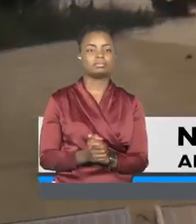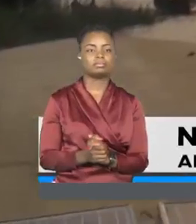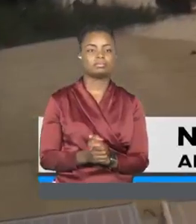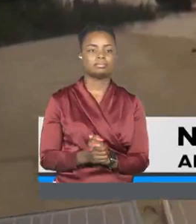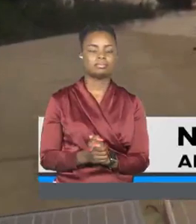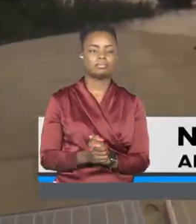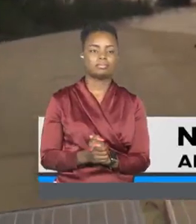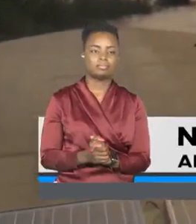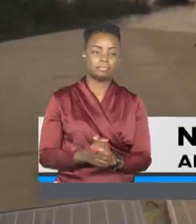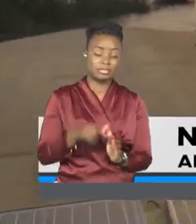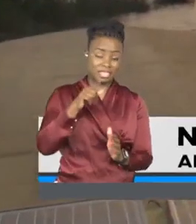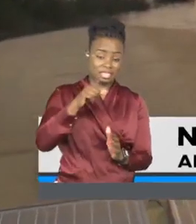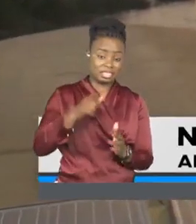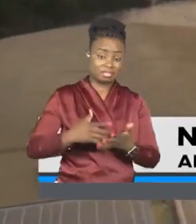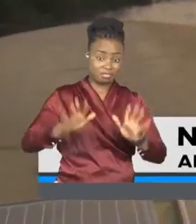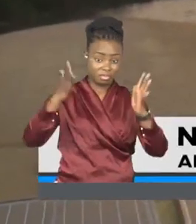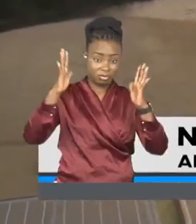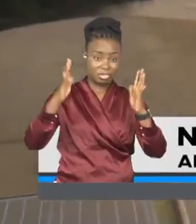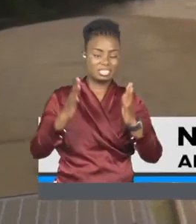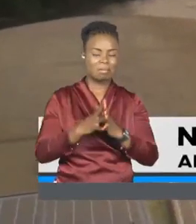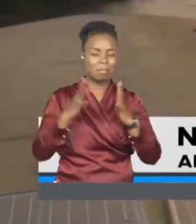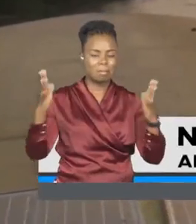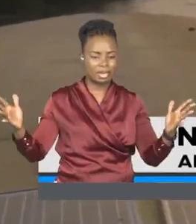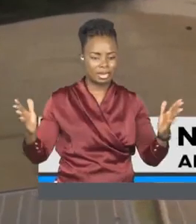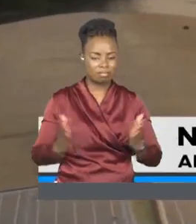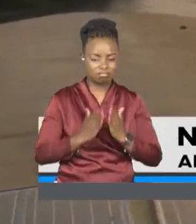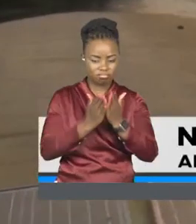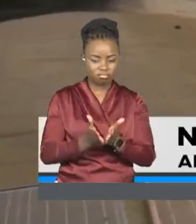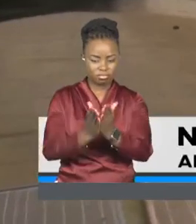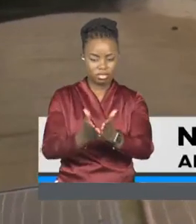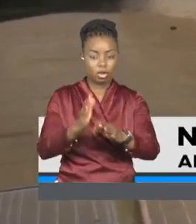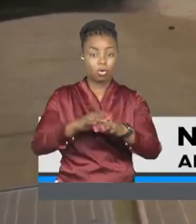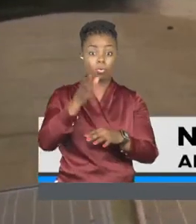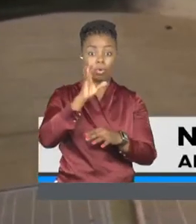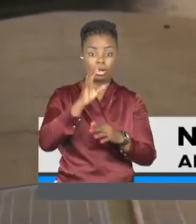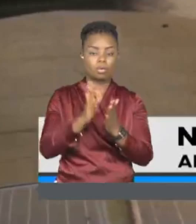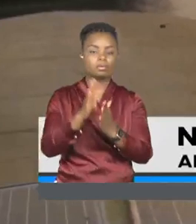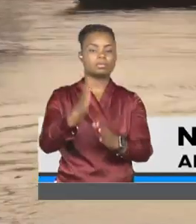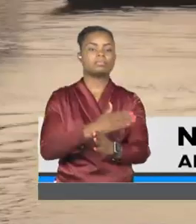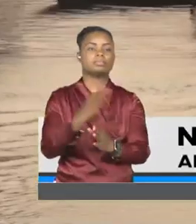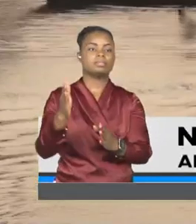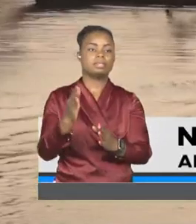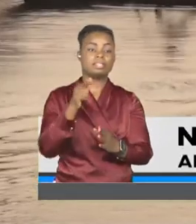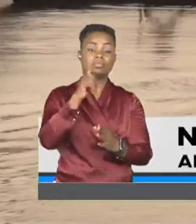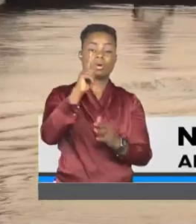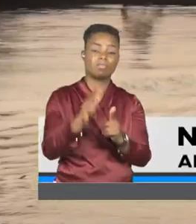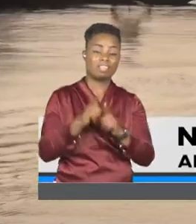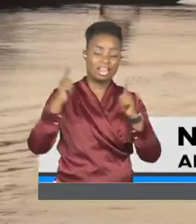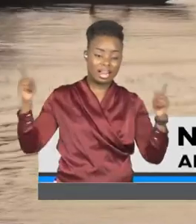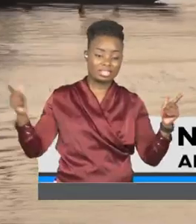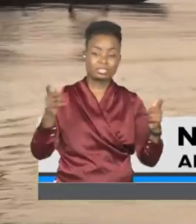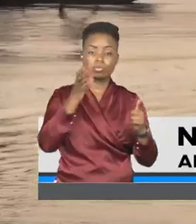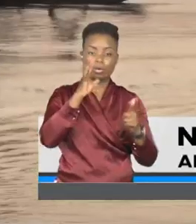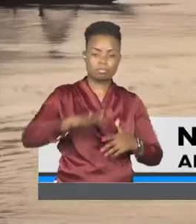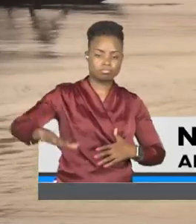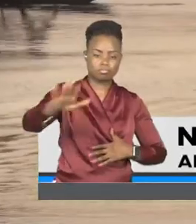The Nukuwe Jazz Festival is mainly a caravan on the water with the sounds of music playing on Lake Nukuwe, one of the largest water bodies in Benin. With paddles